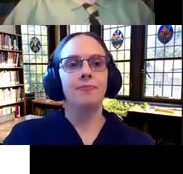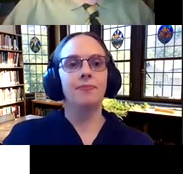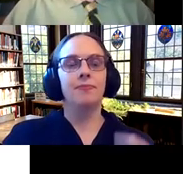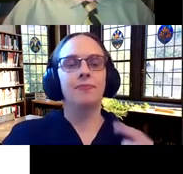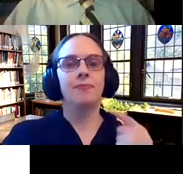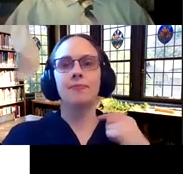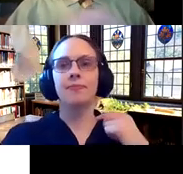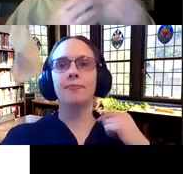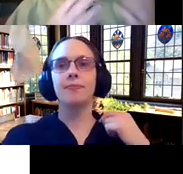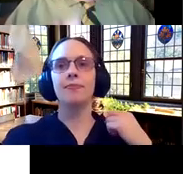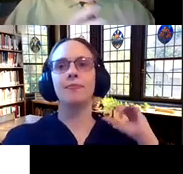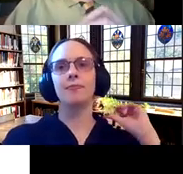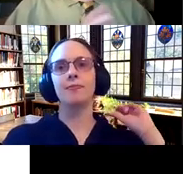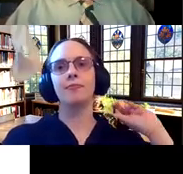back